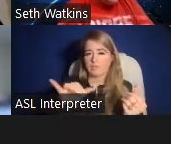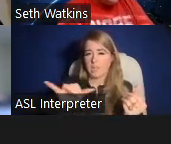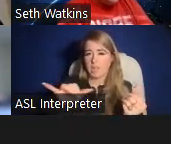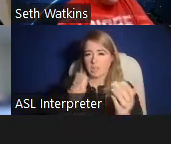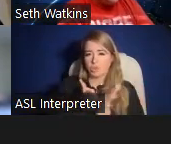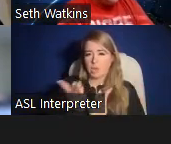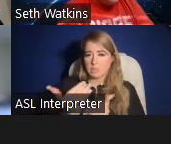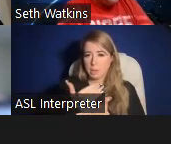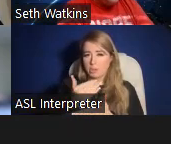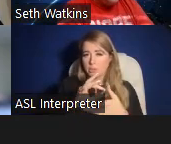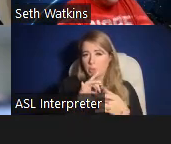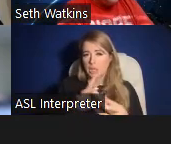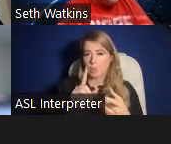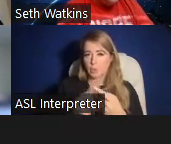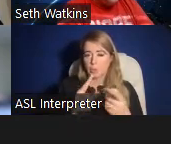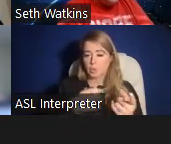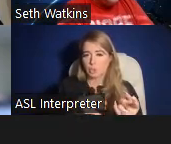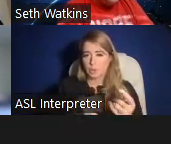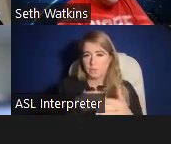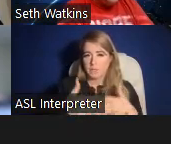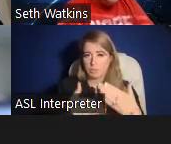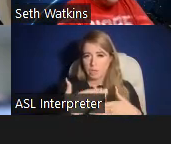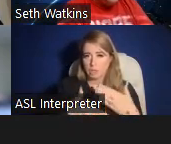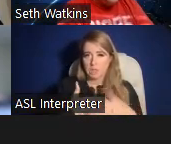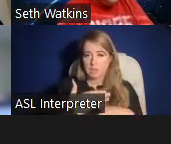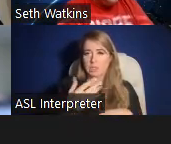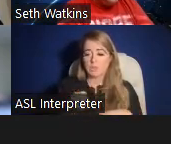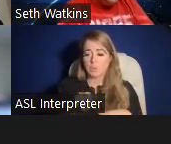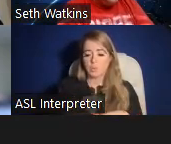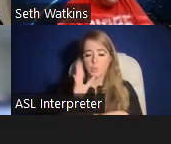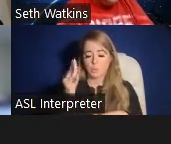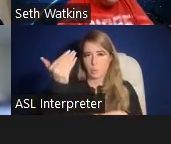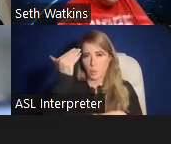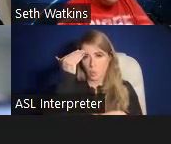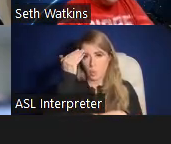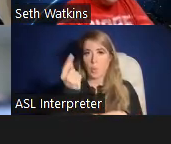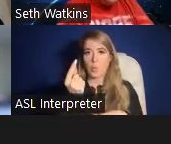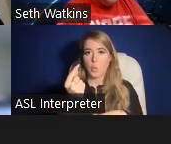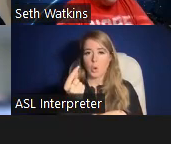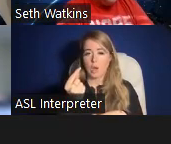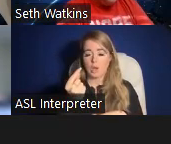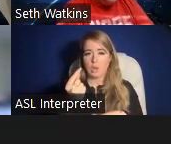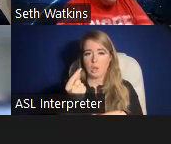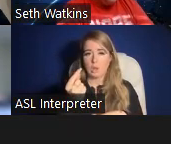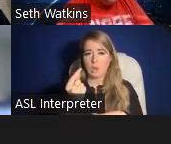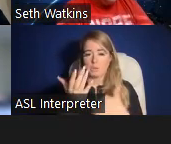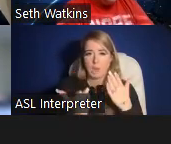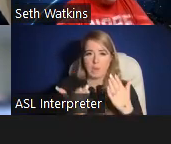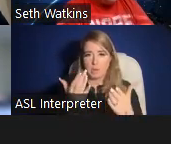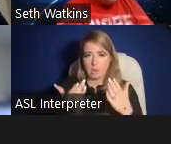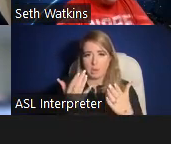transparency around the grievance process, so we know what has maybe come out of some